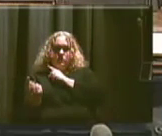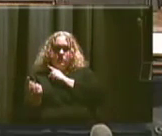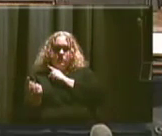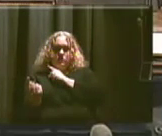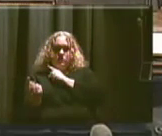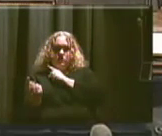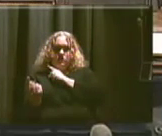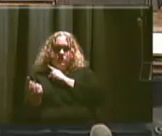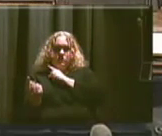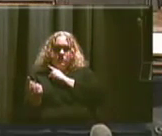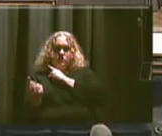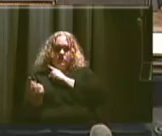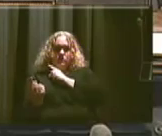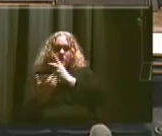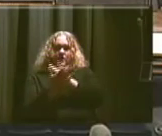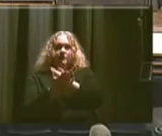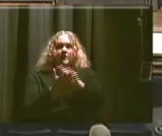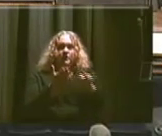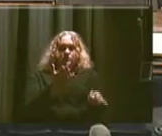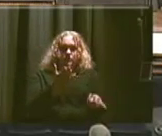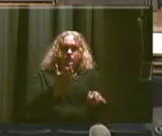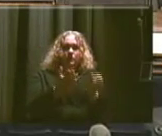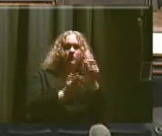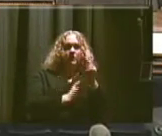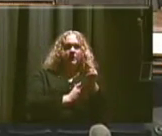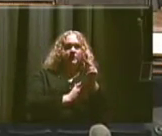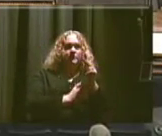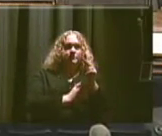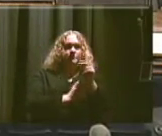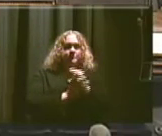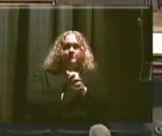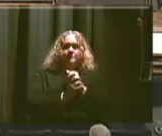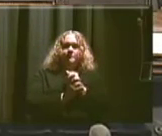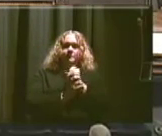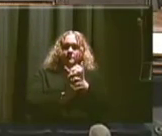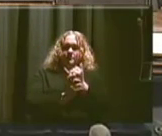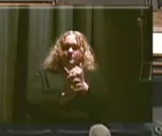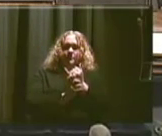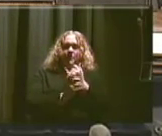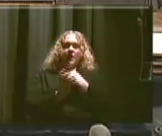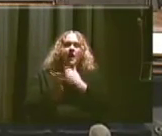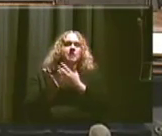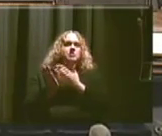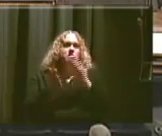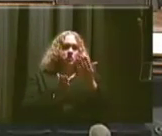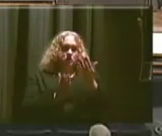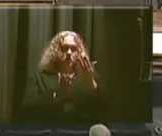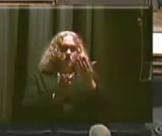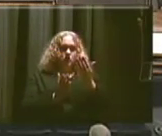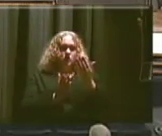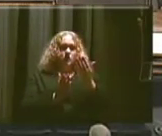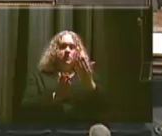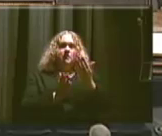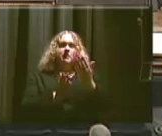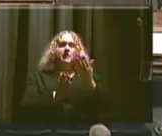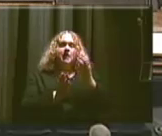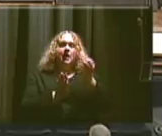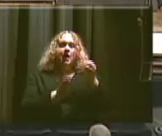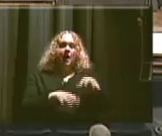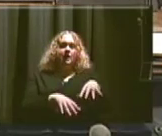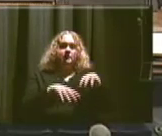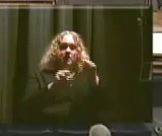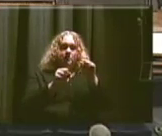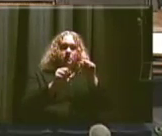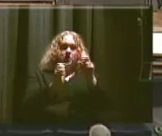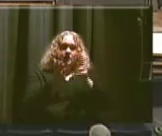Okay. Fails. I move the adoption of the contract as proposed. All in